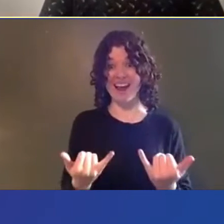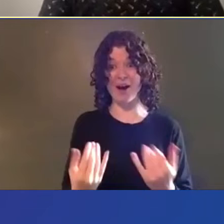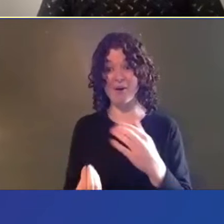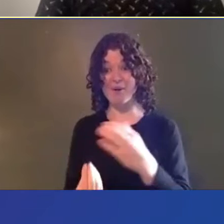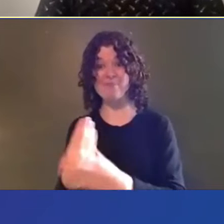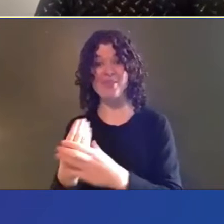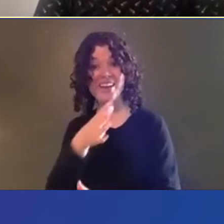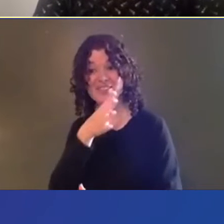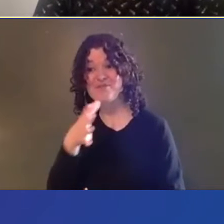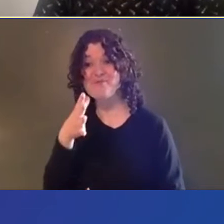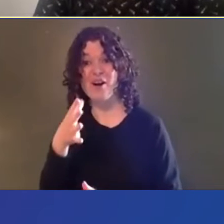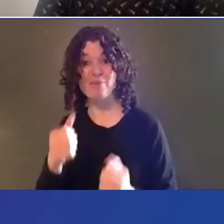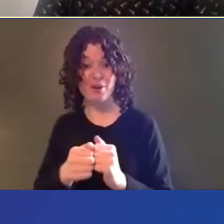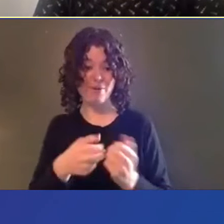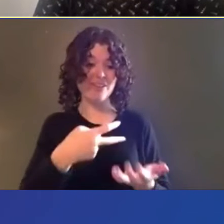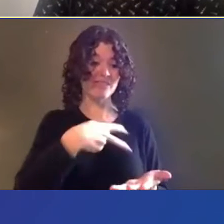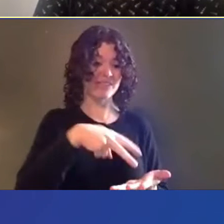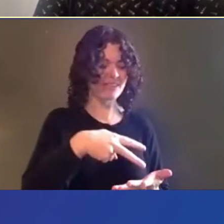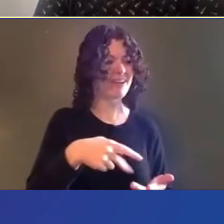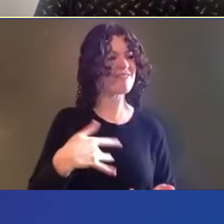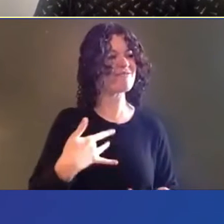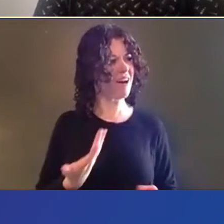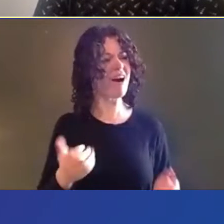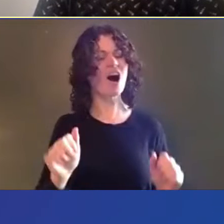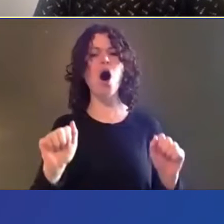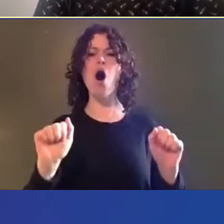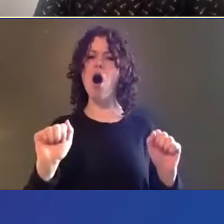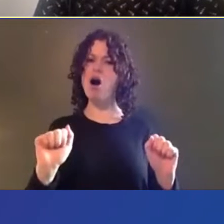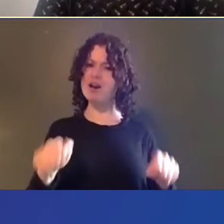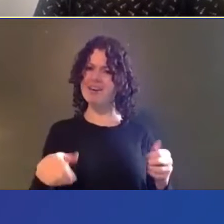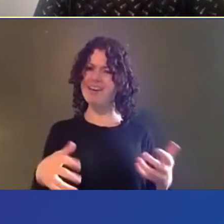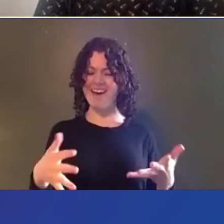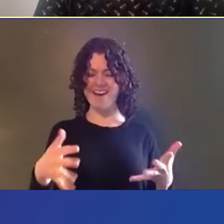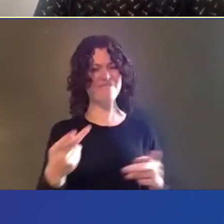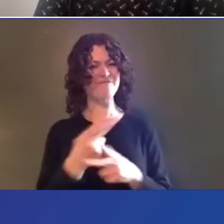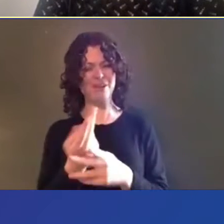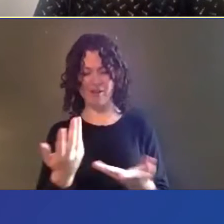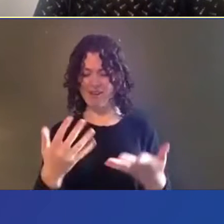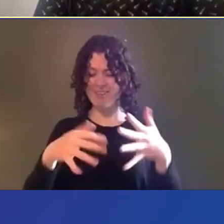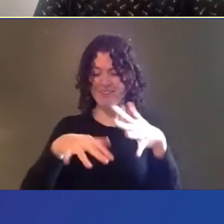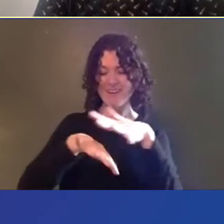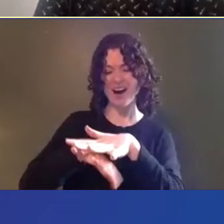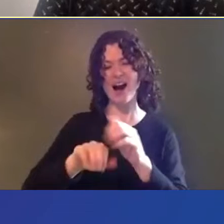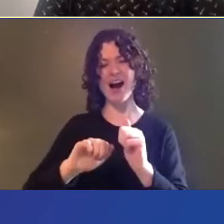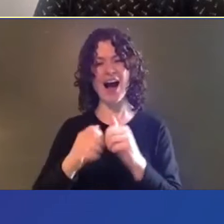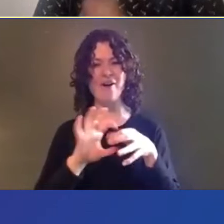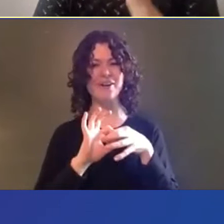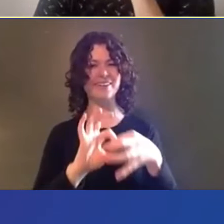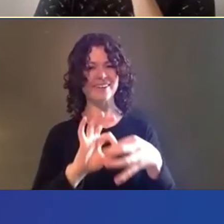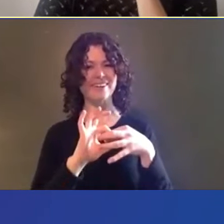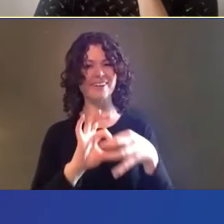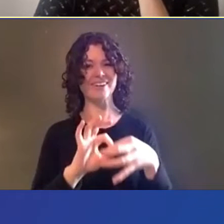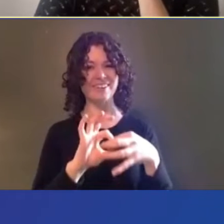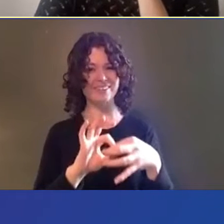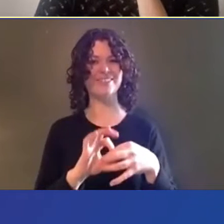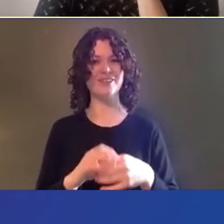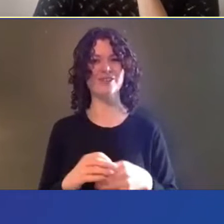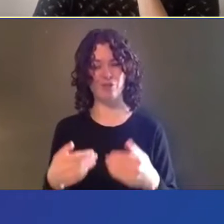saying, holistic. And I'm really looking for those connections in this next version of life